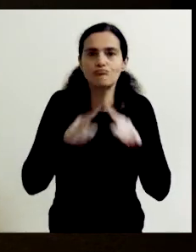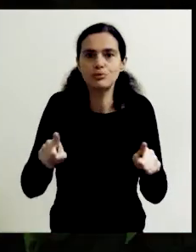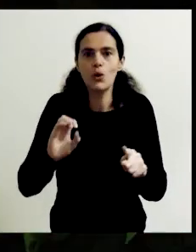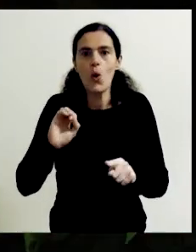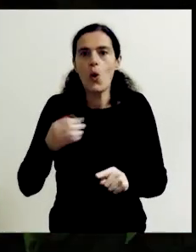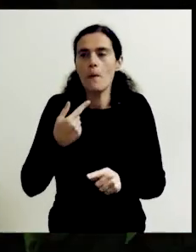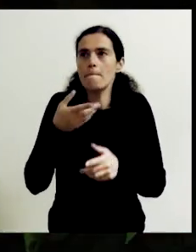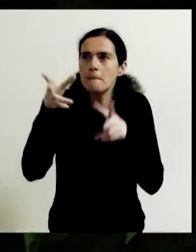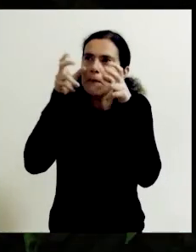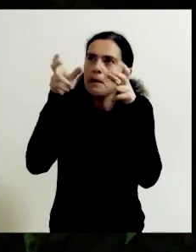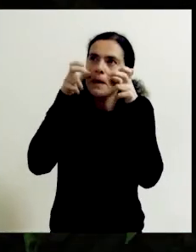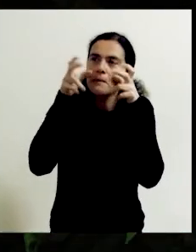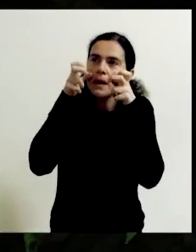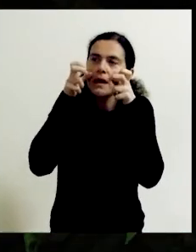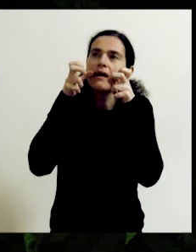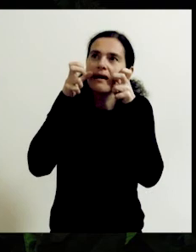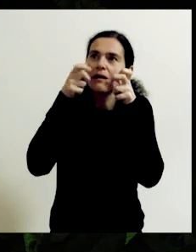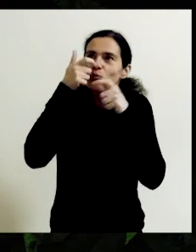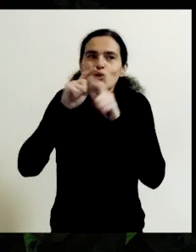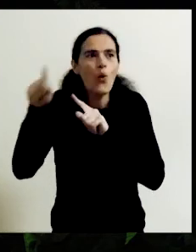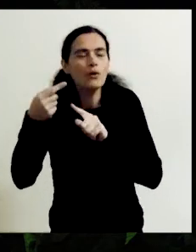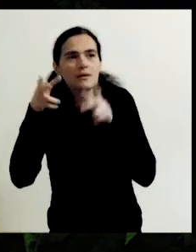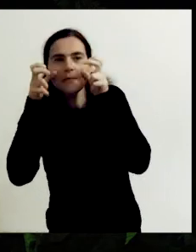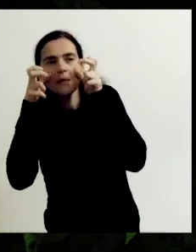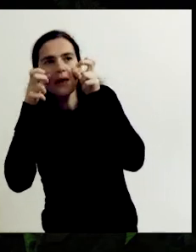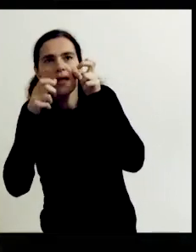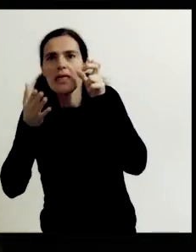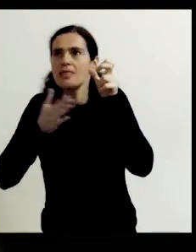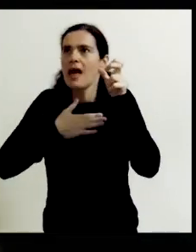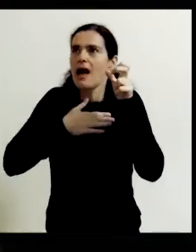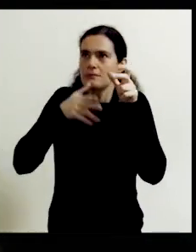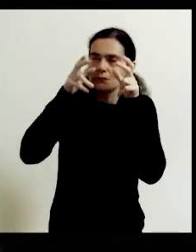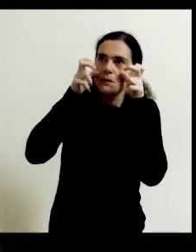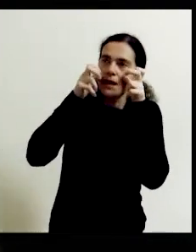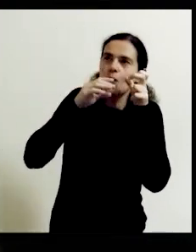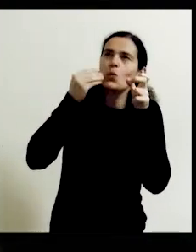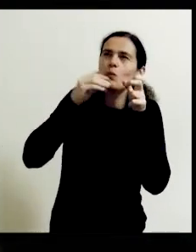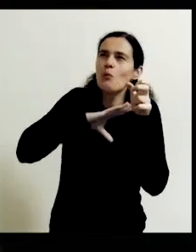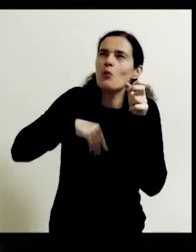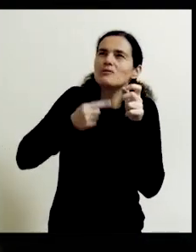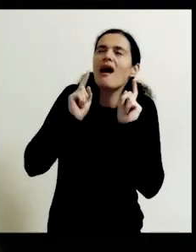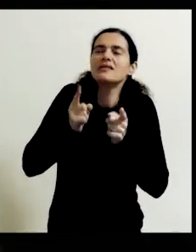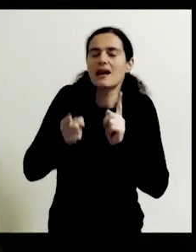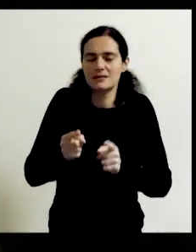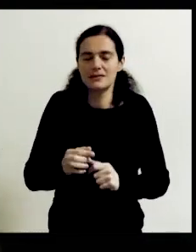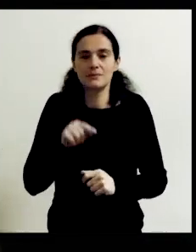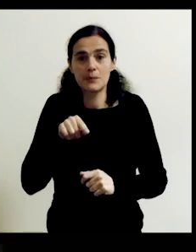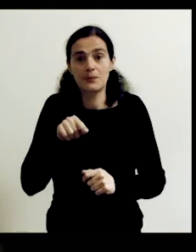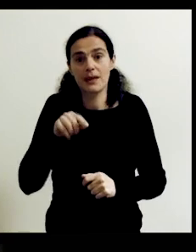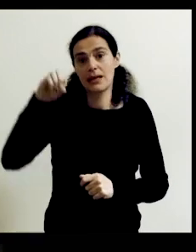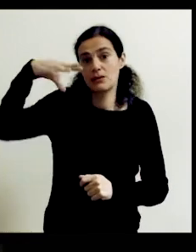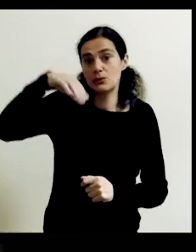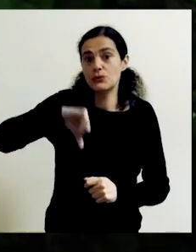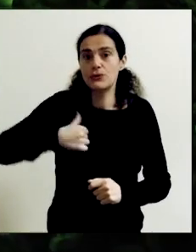world differently. Or you start to perceive the way other people perceive the world. So